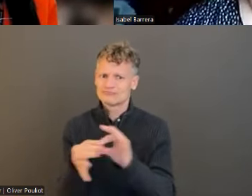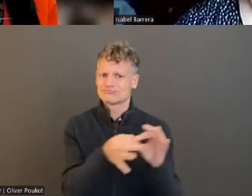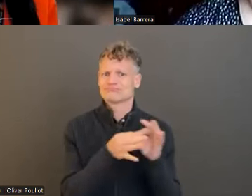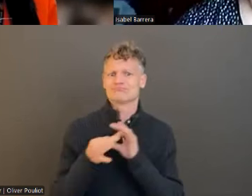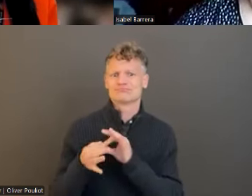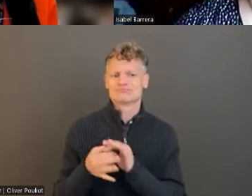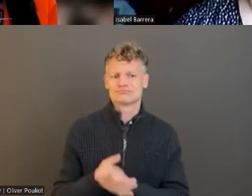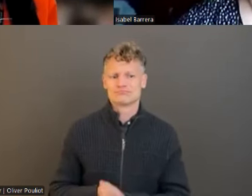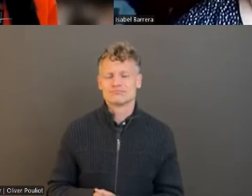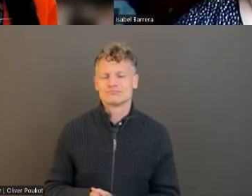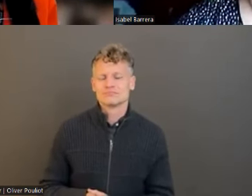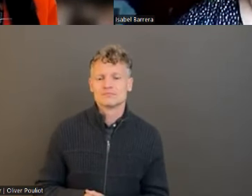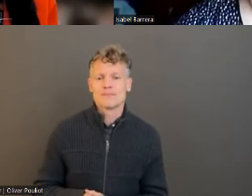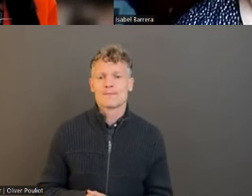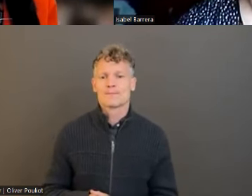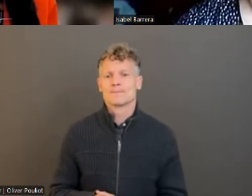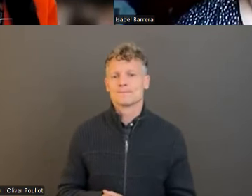one of the